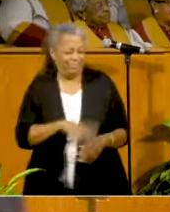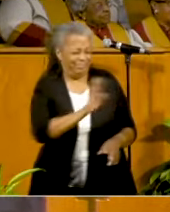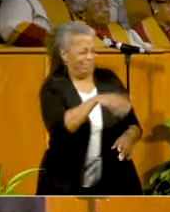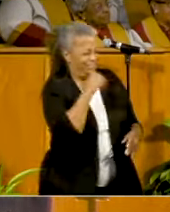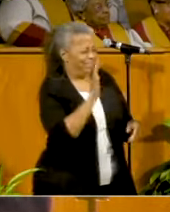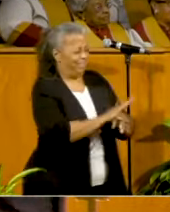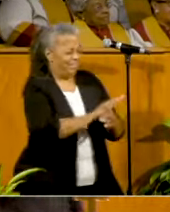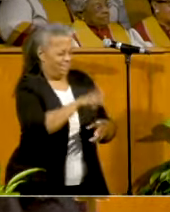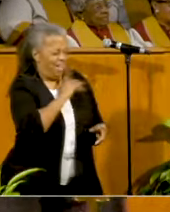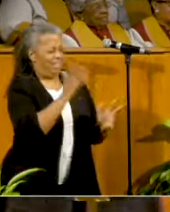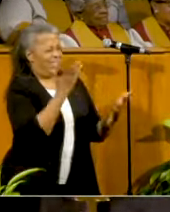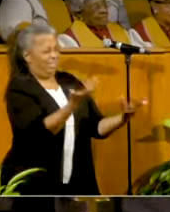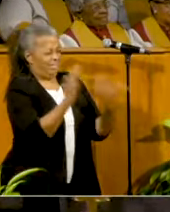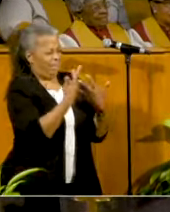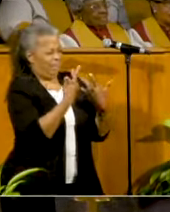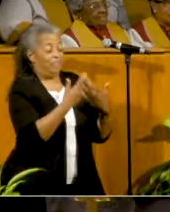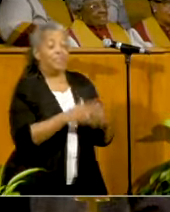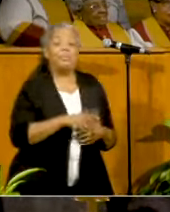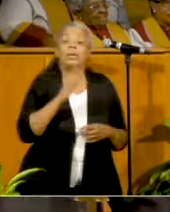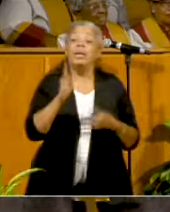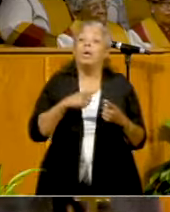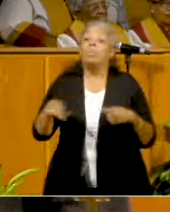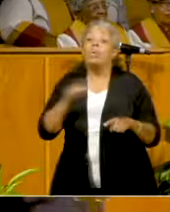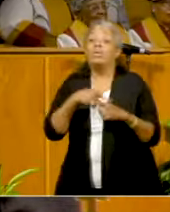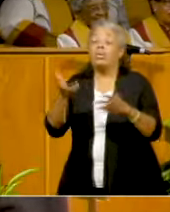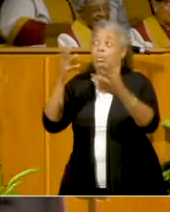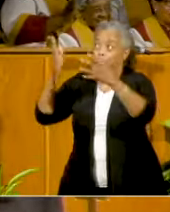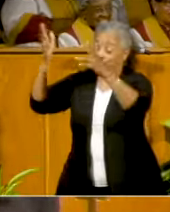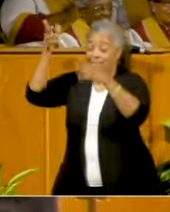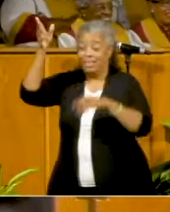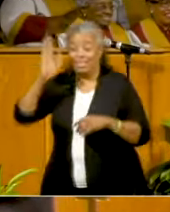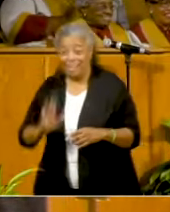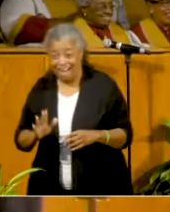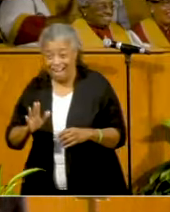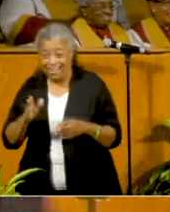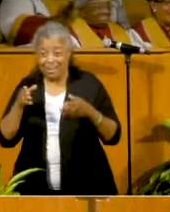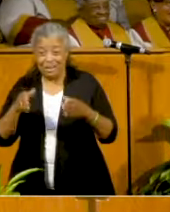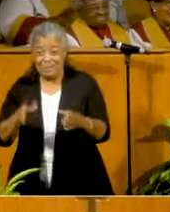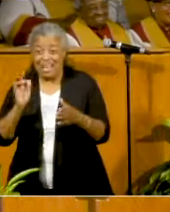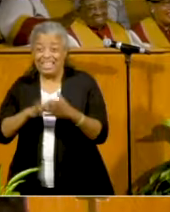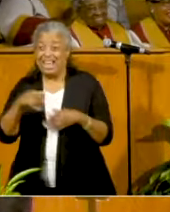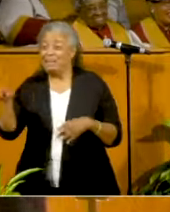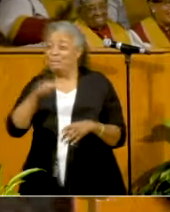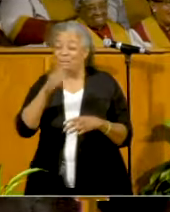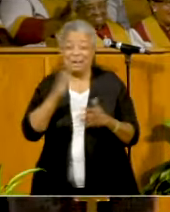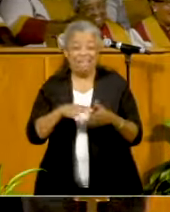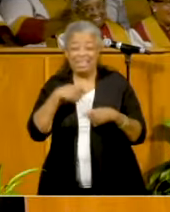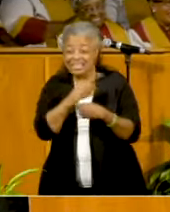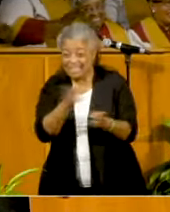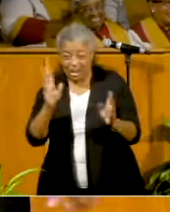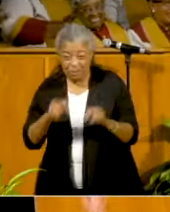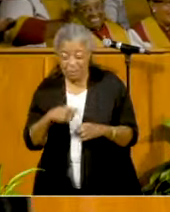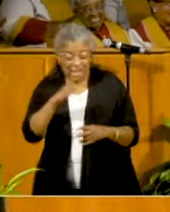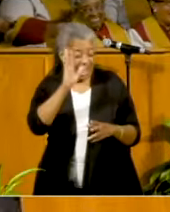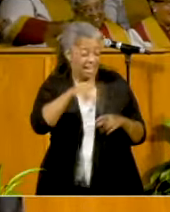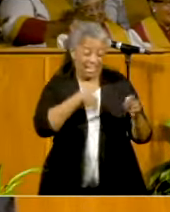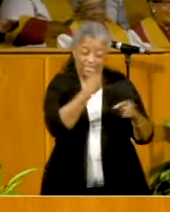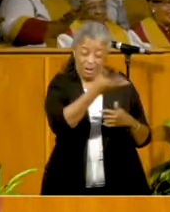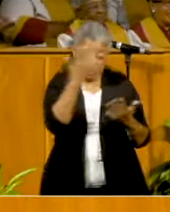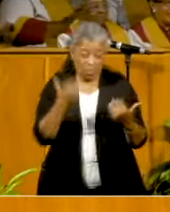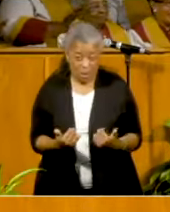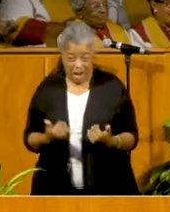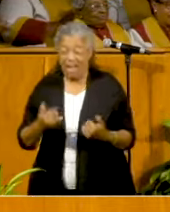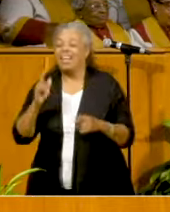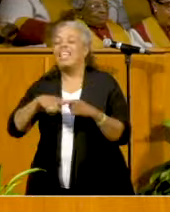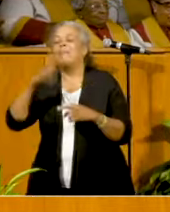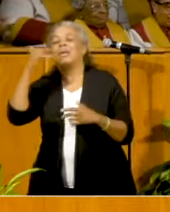of your business. And whenever you praise God in a way that you ain't gonna tell nobody why, it's